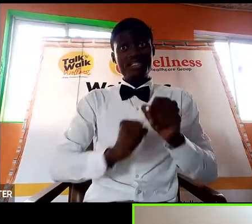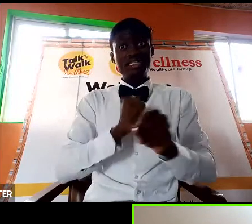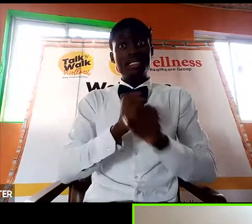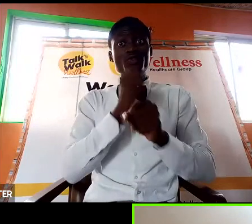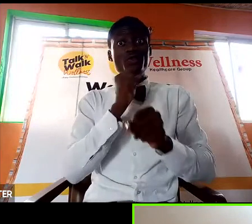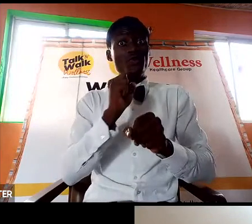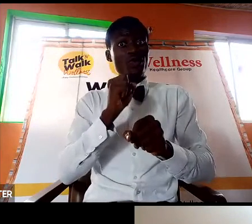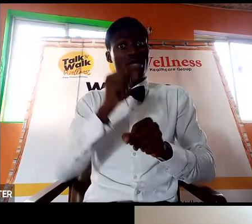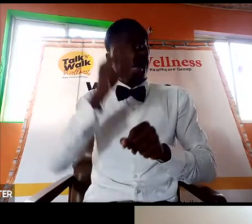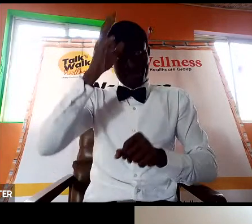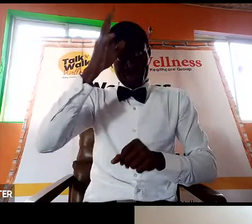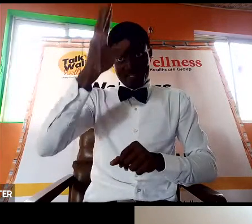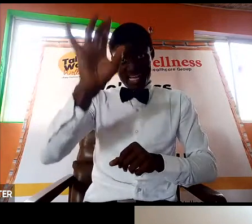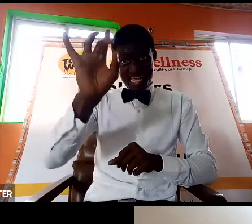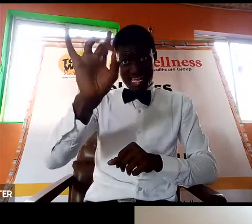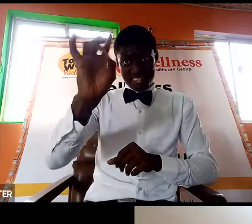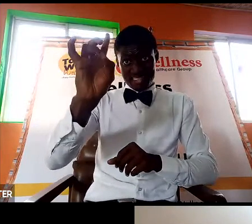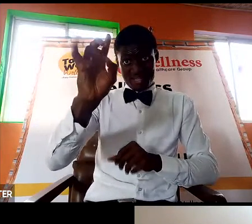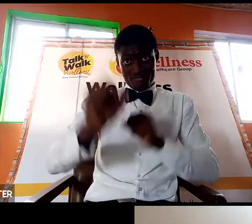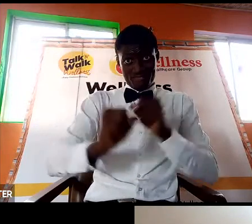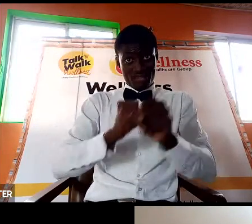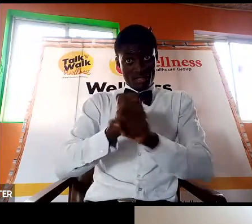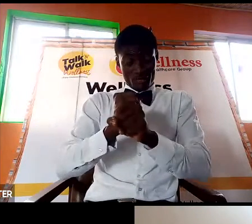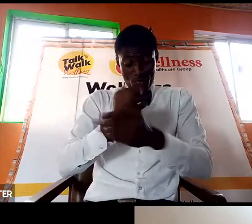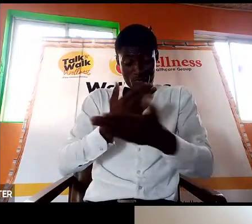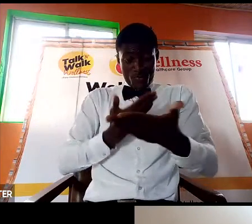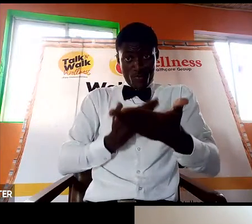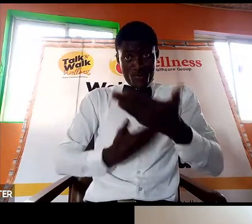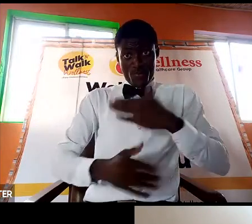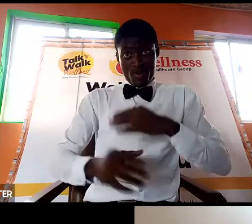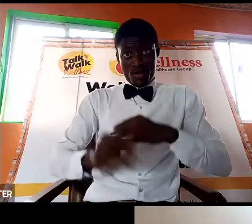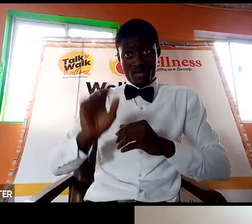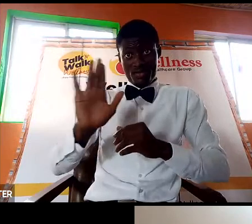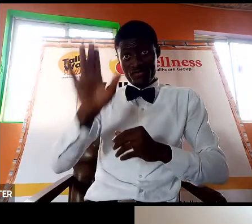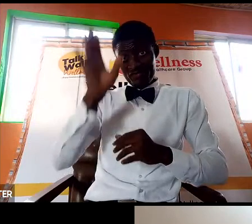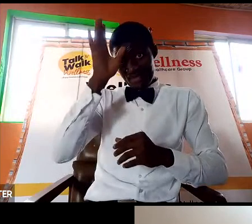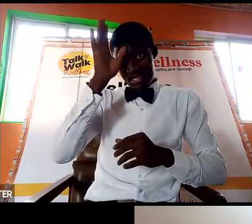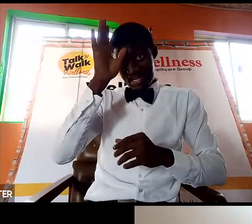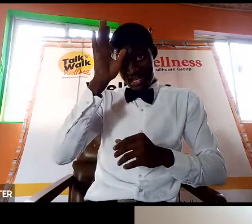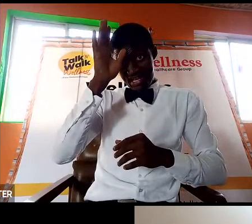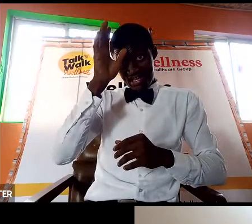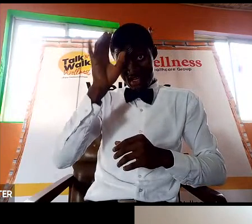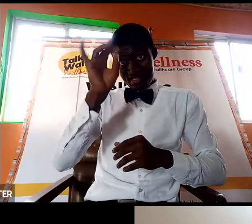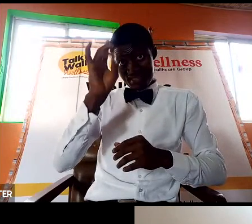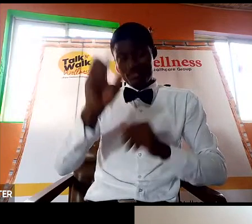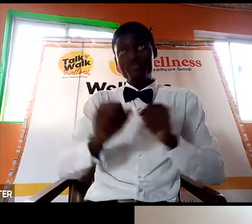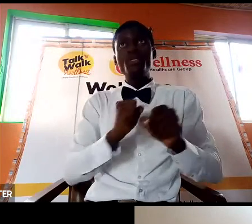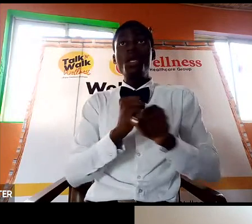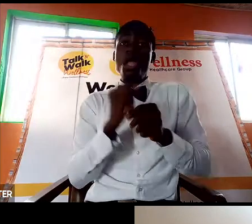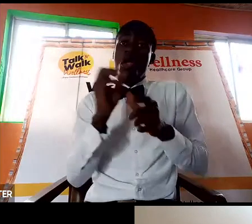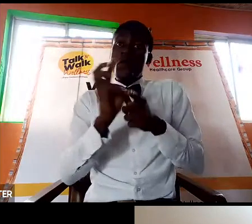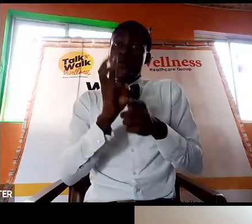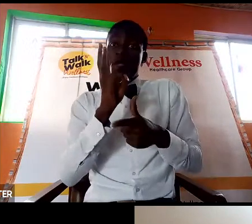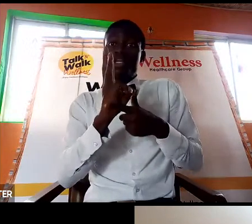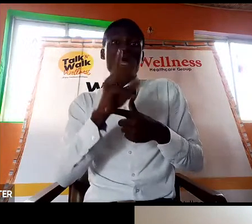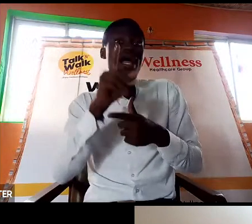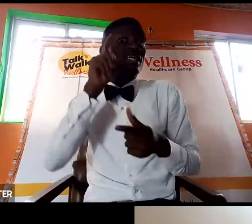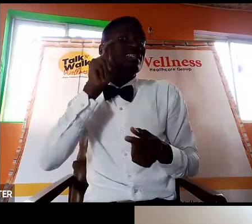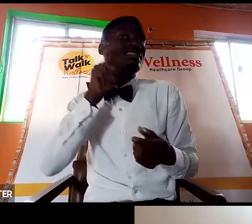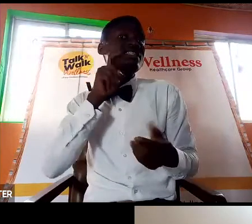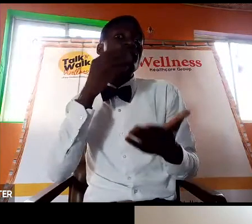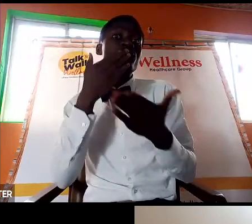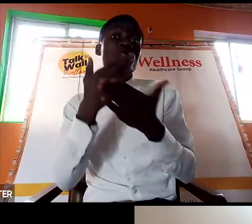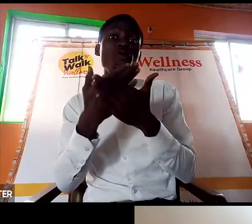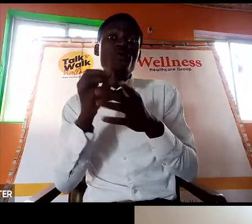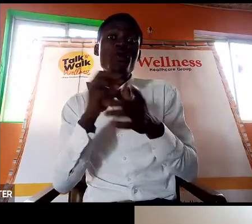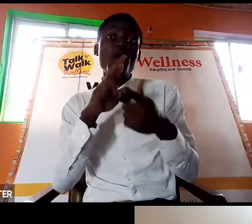that means he was having sex. Whether the sex was good or not, nobody knows. But he was actually having sex up